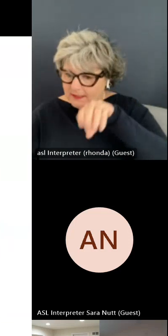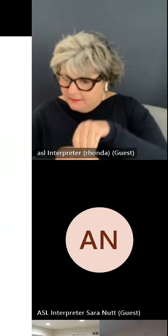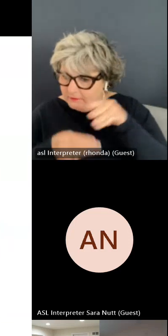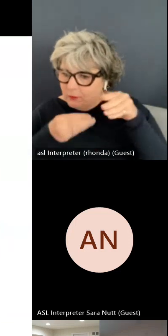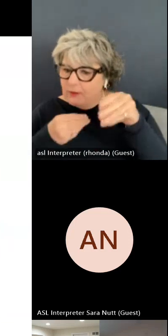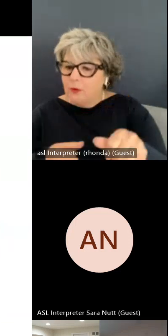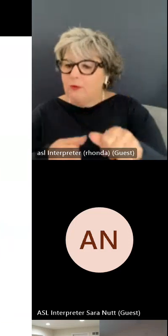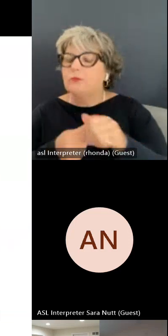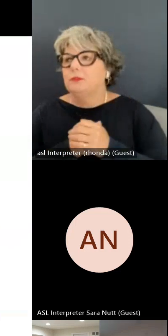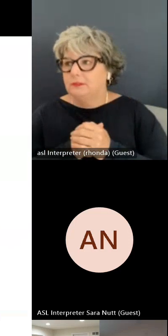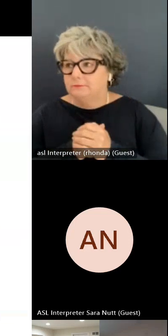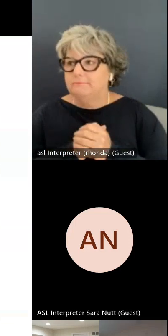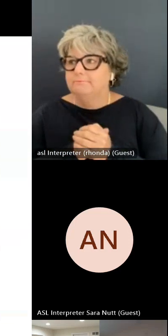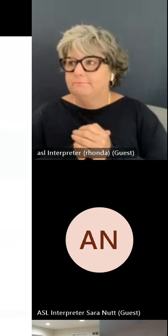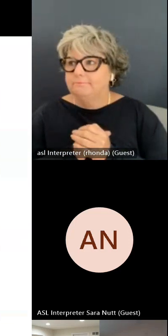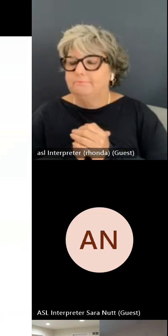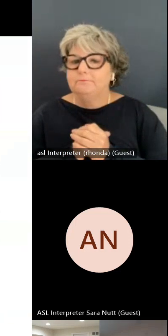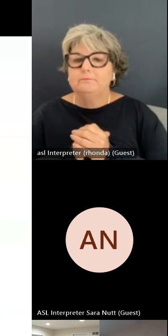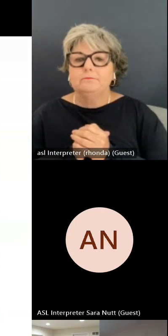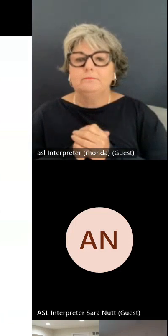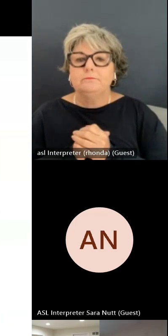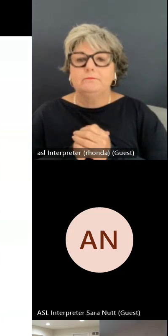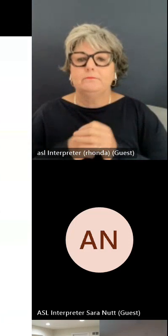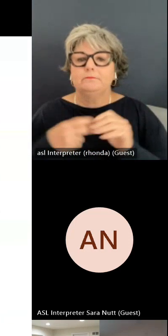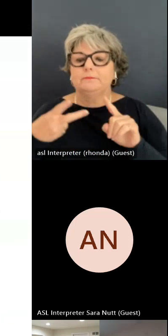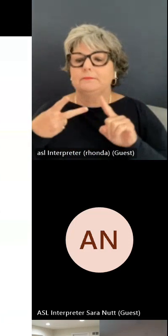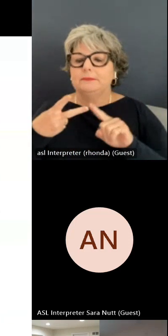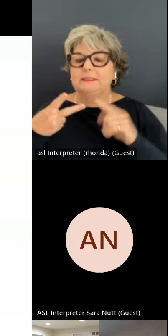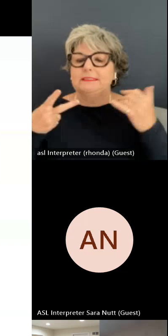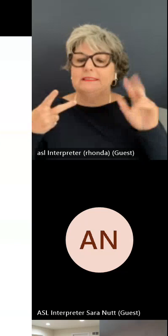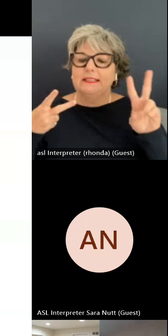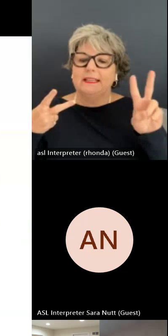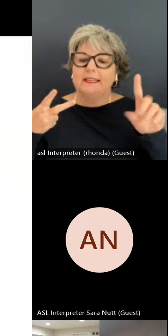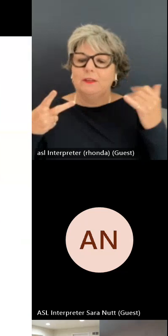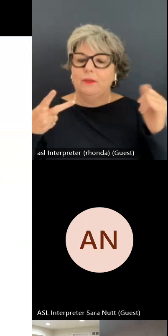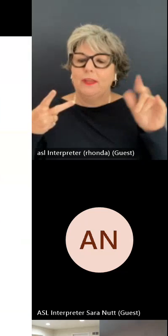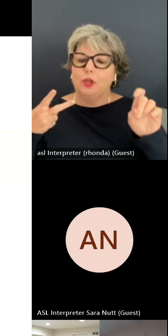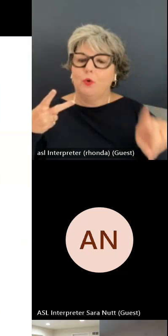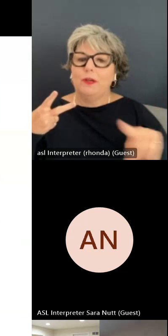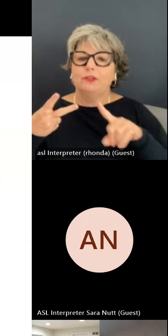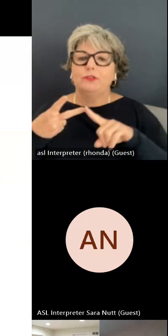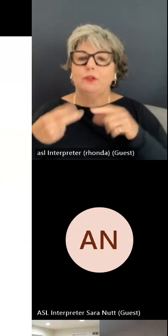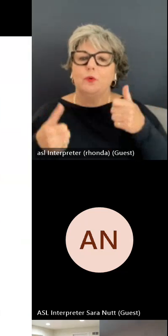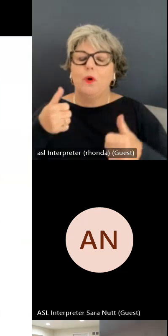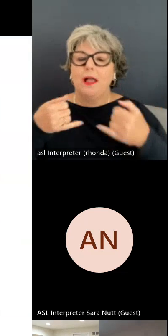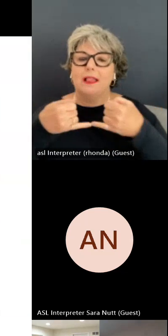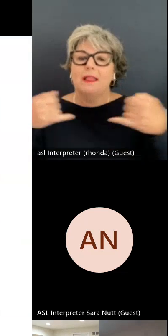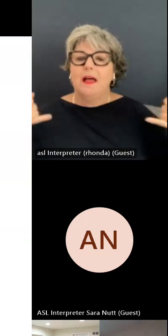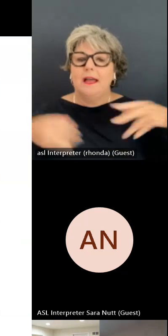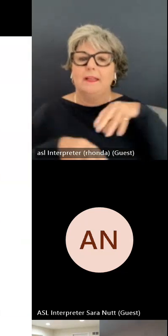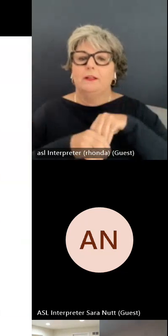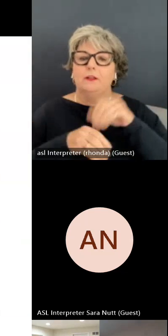right? And what line includes reimbursable collections from federal sources?